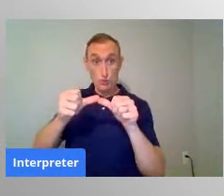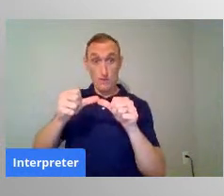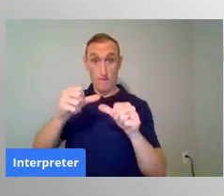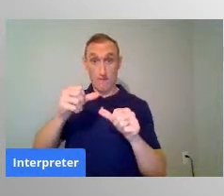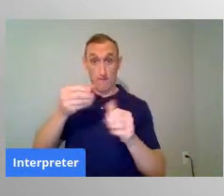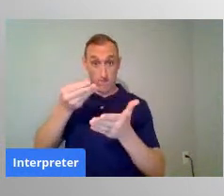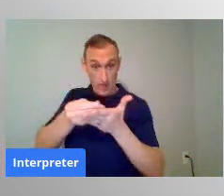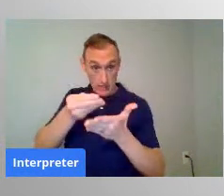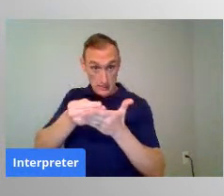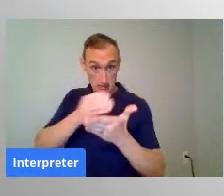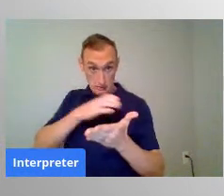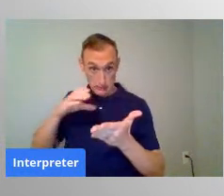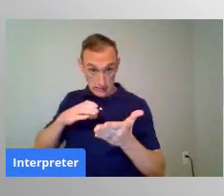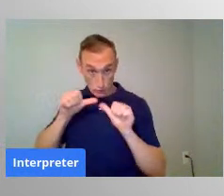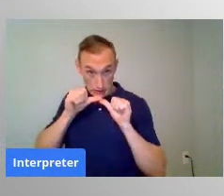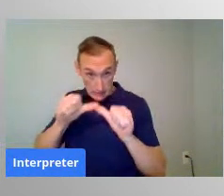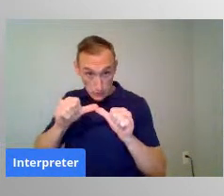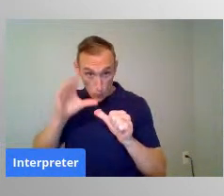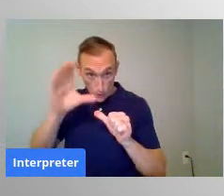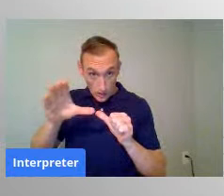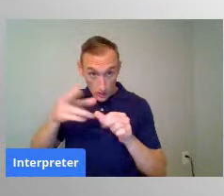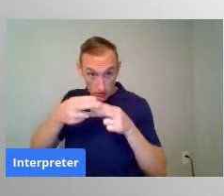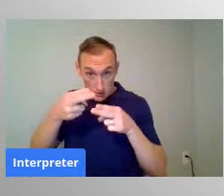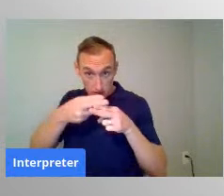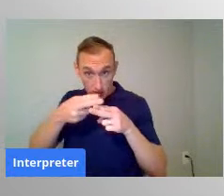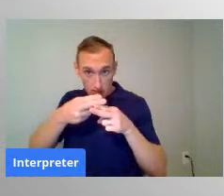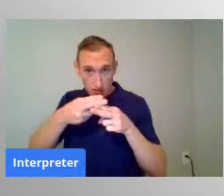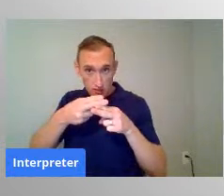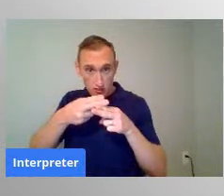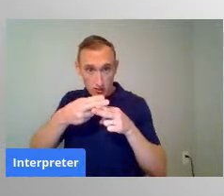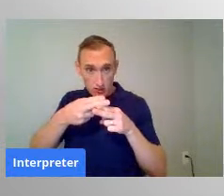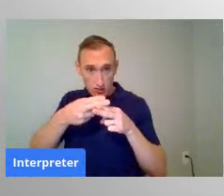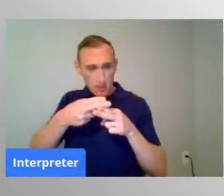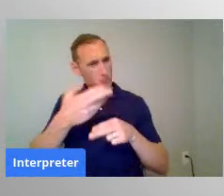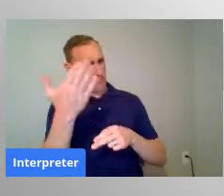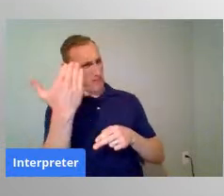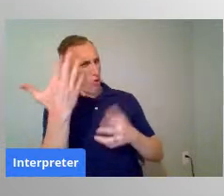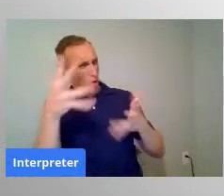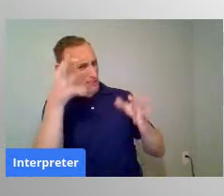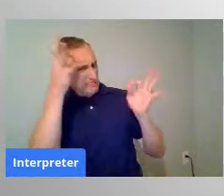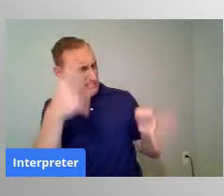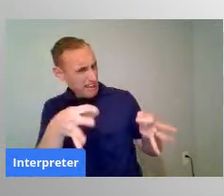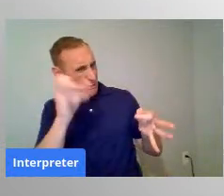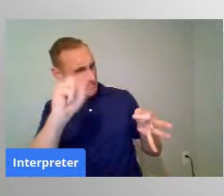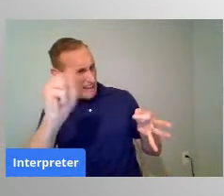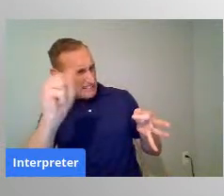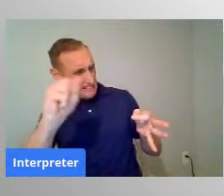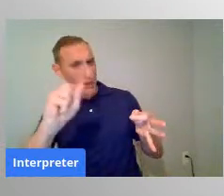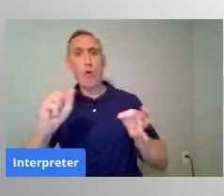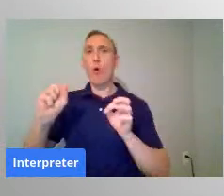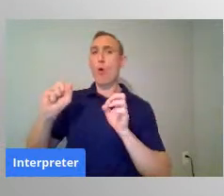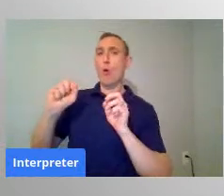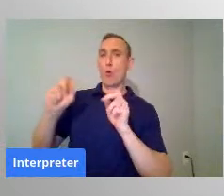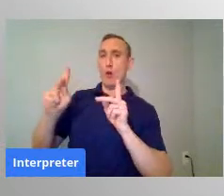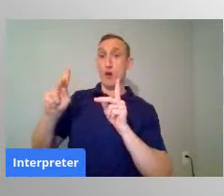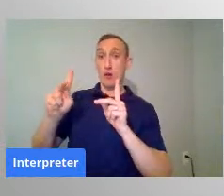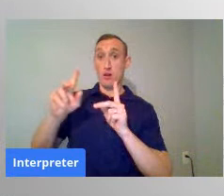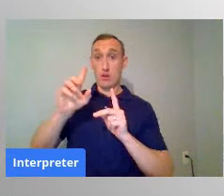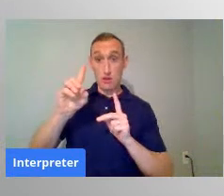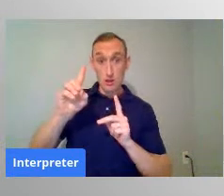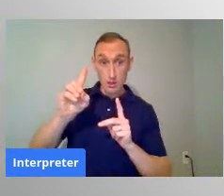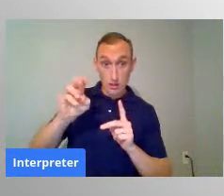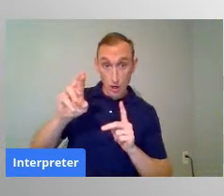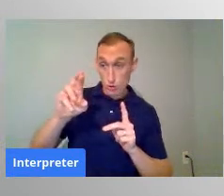this? Yeah. And I can't. No, we already did that in our last meeting, so yes. Yeah. Okay. And Dr. Dykeman?